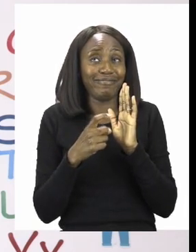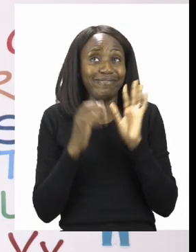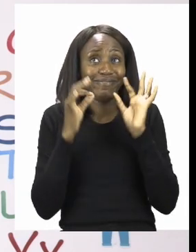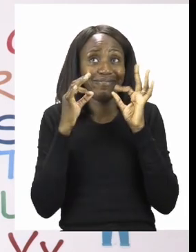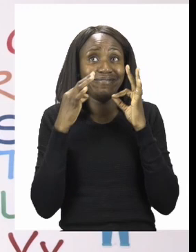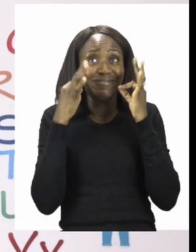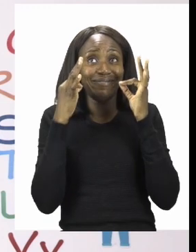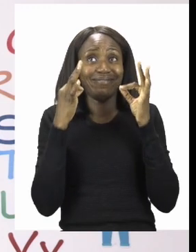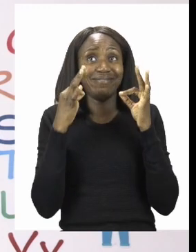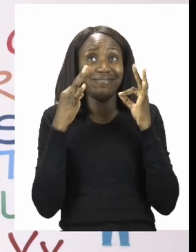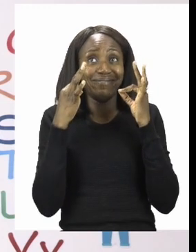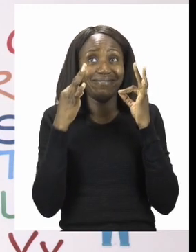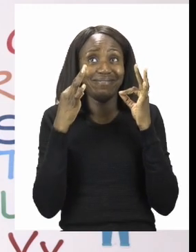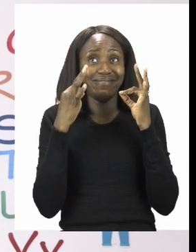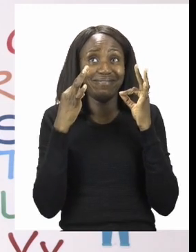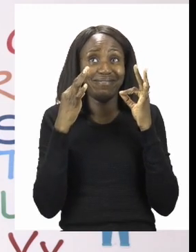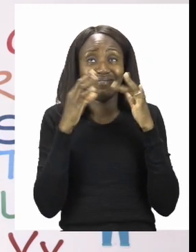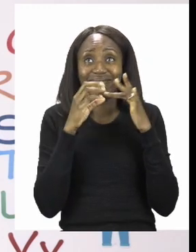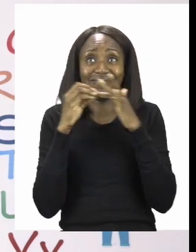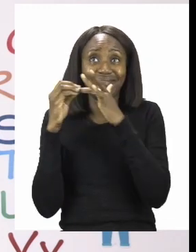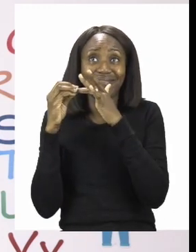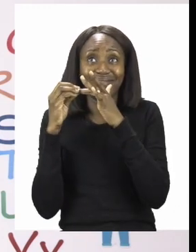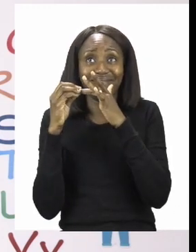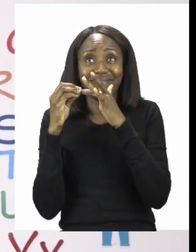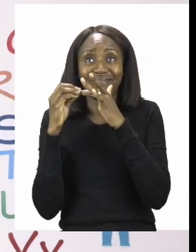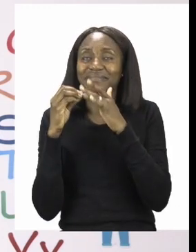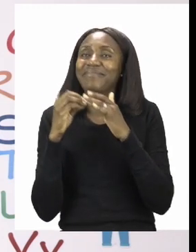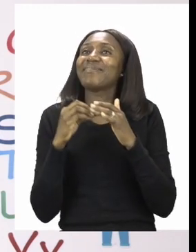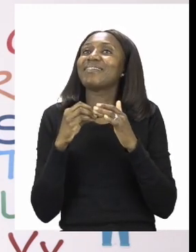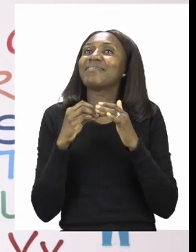our special sanitizing song.